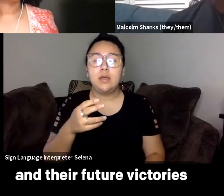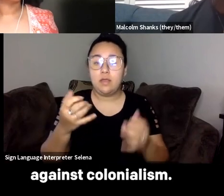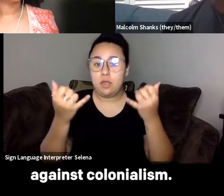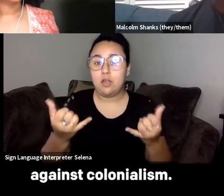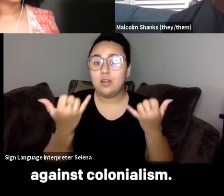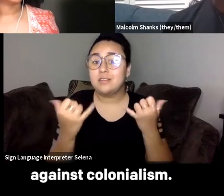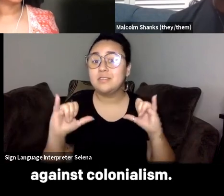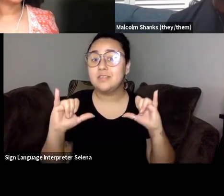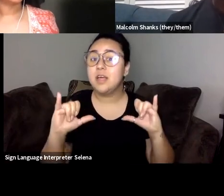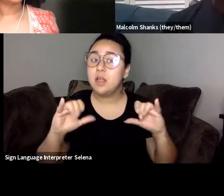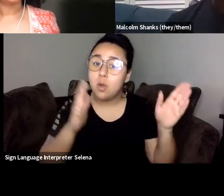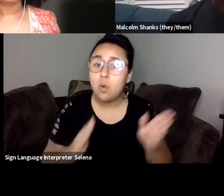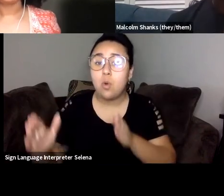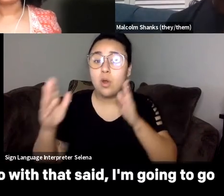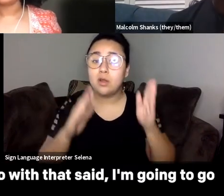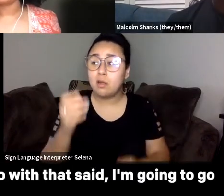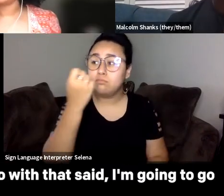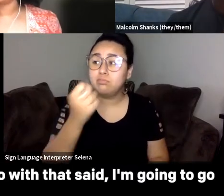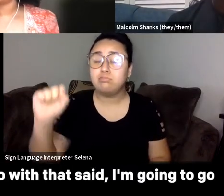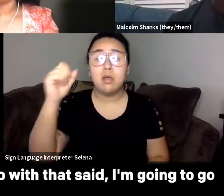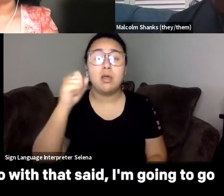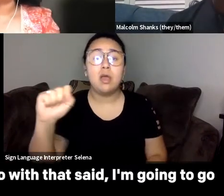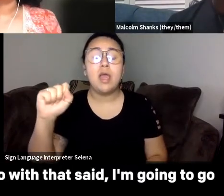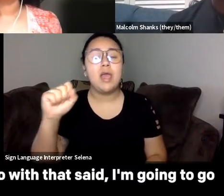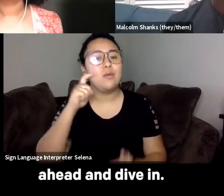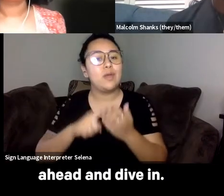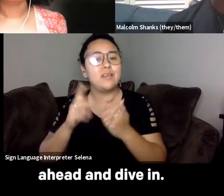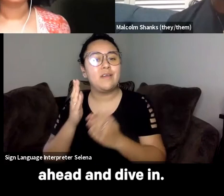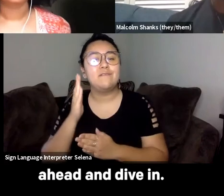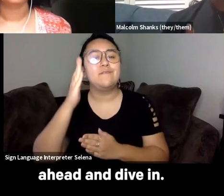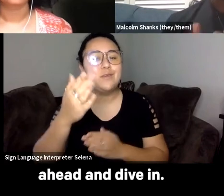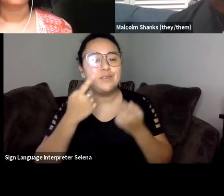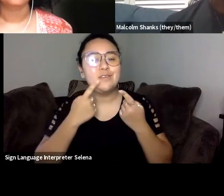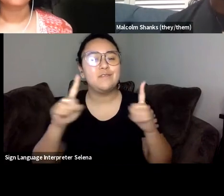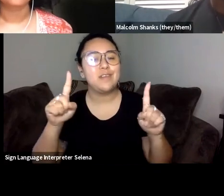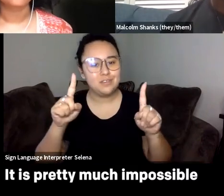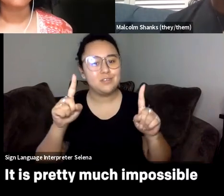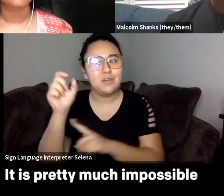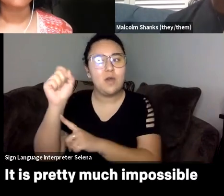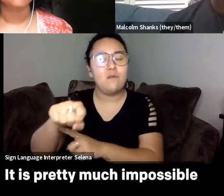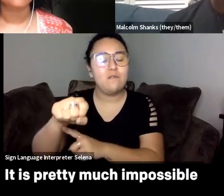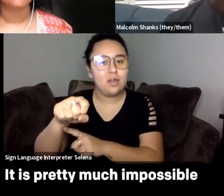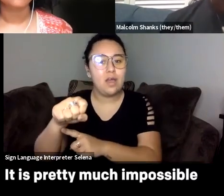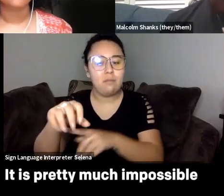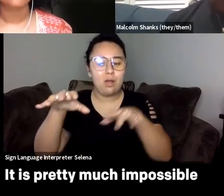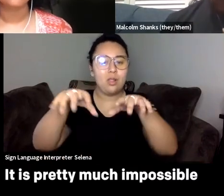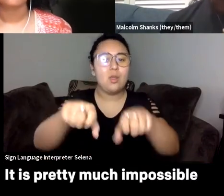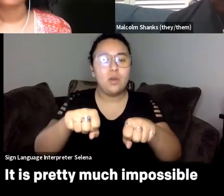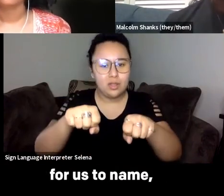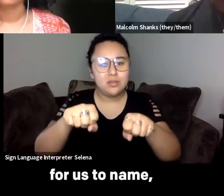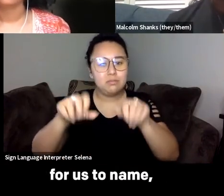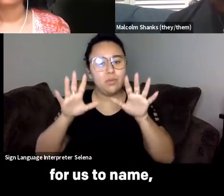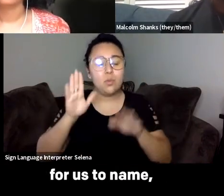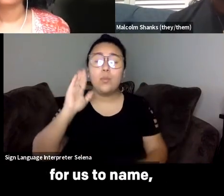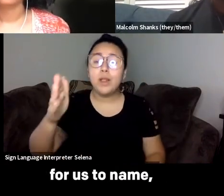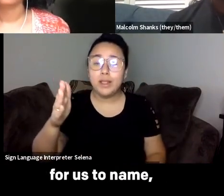and their future victories against colonialism. So with that said, I'm gonna go ahead and dive in. It is pretty